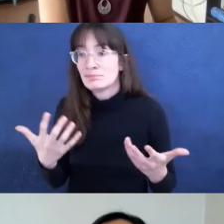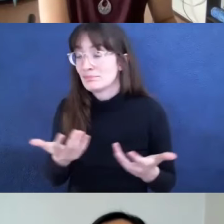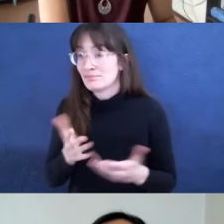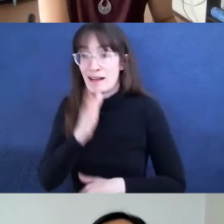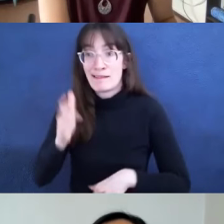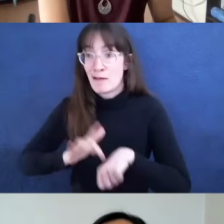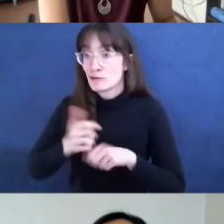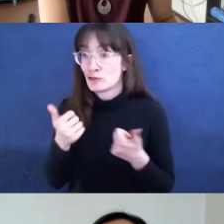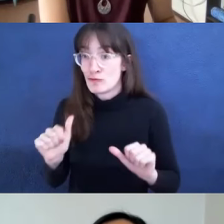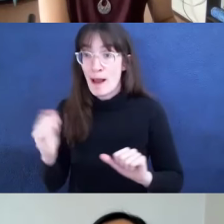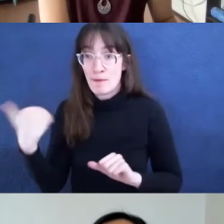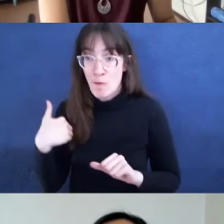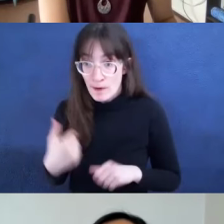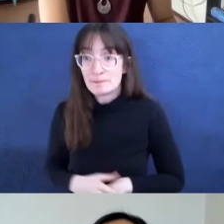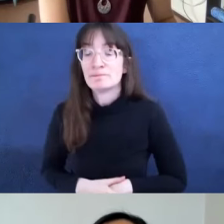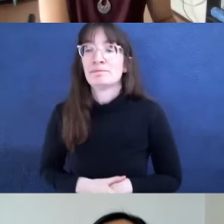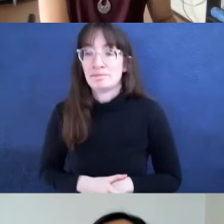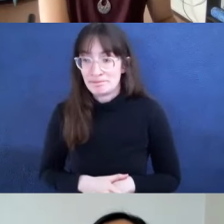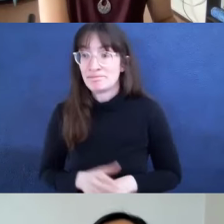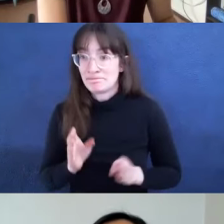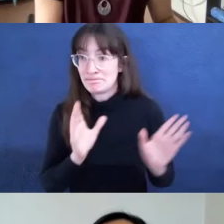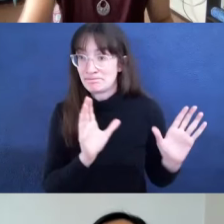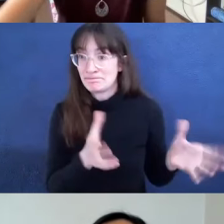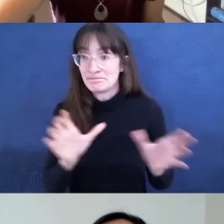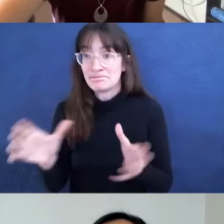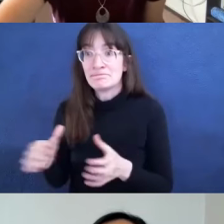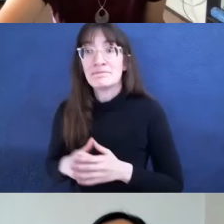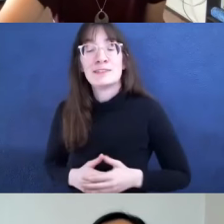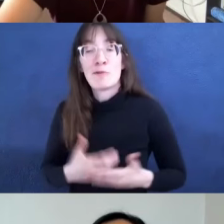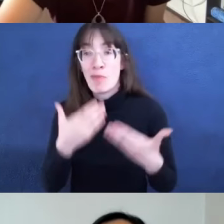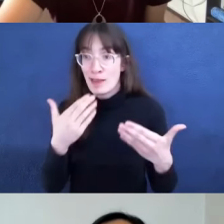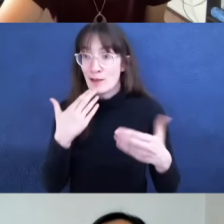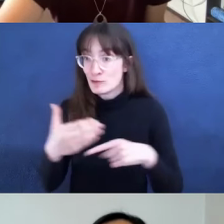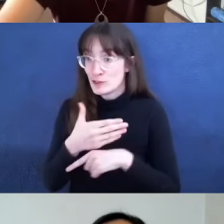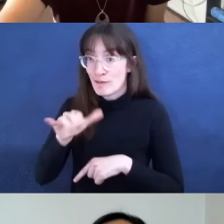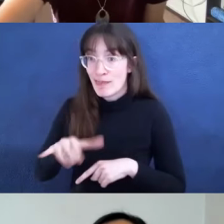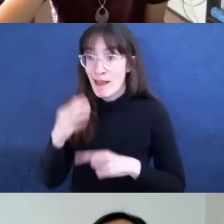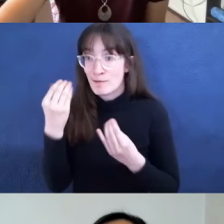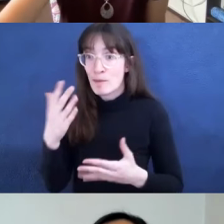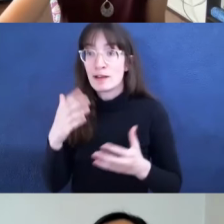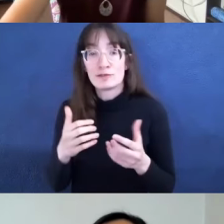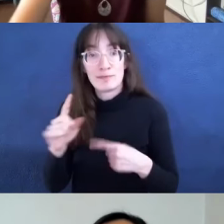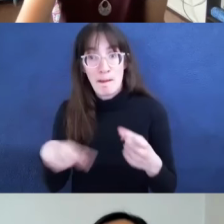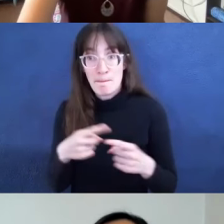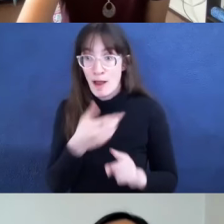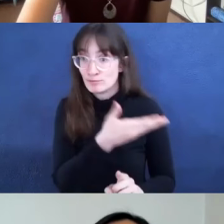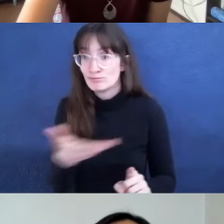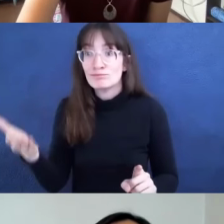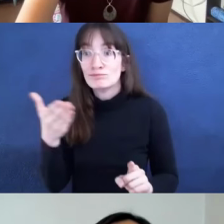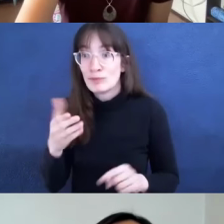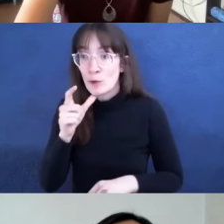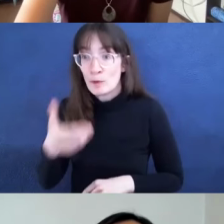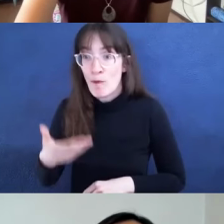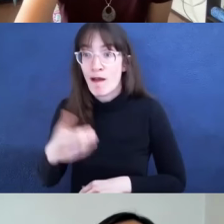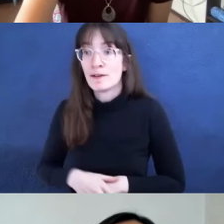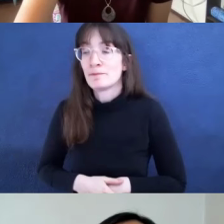practices themselves. So thank you all so much for sharing that information about yourselves. So I'm going to go ahead and stop sharing and pass